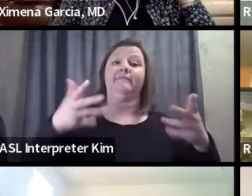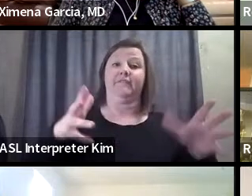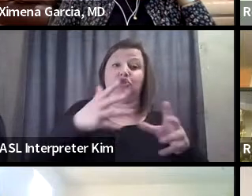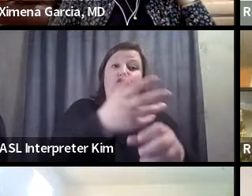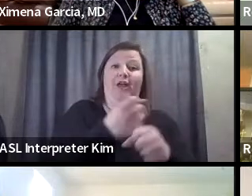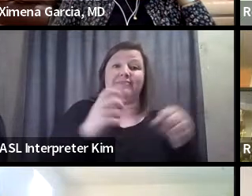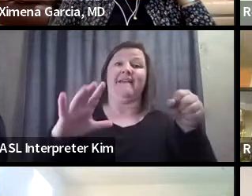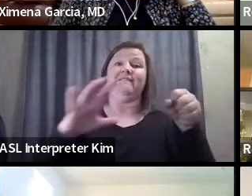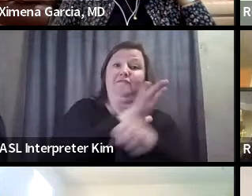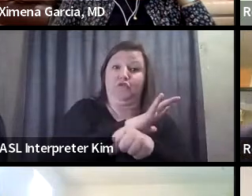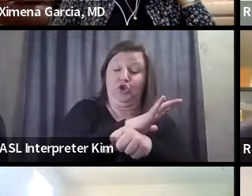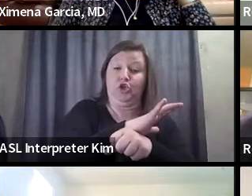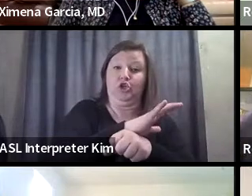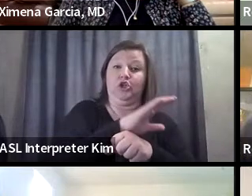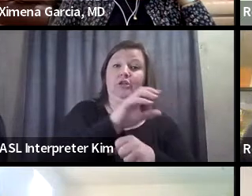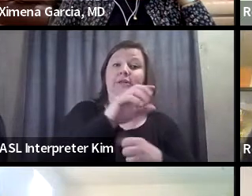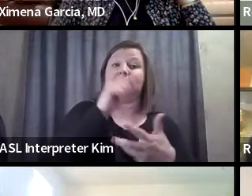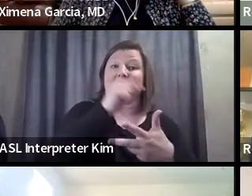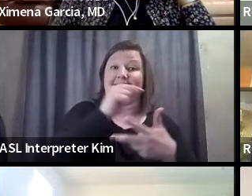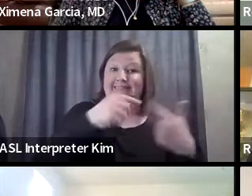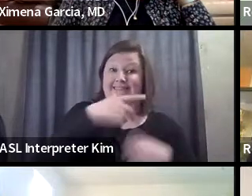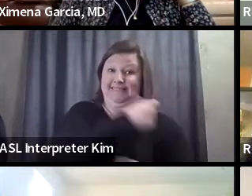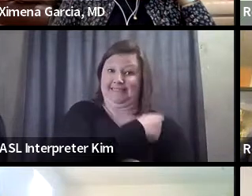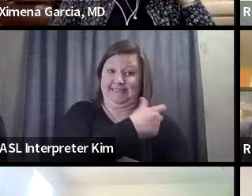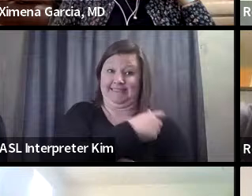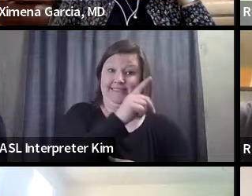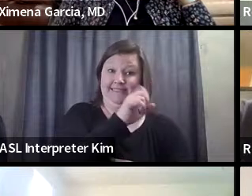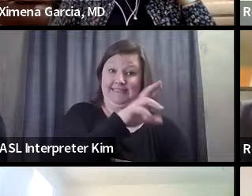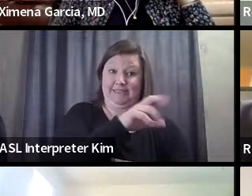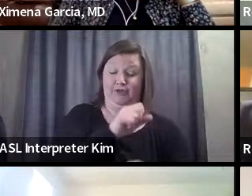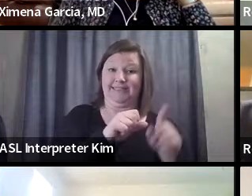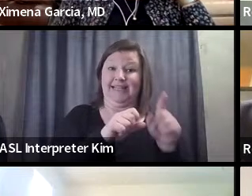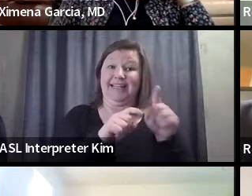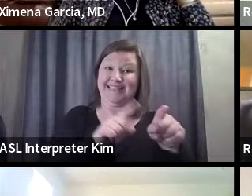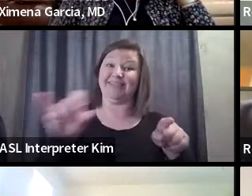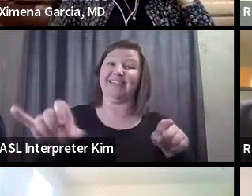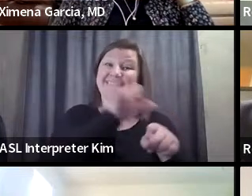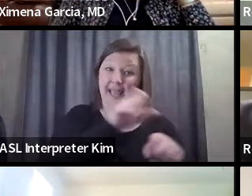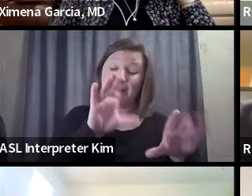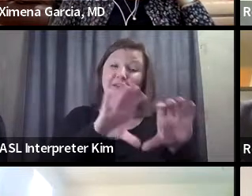series, is that the group that has received the primary series?